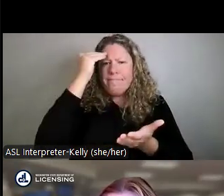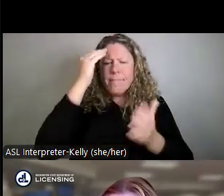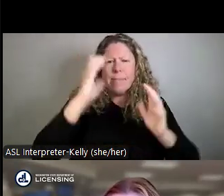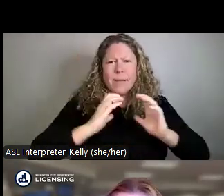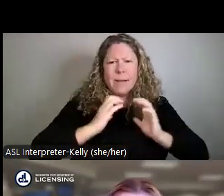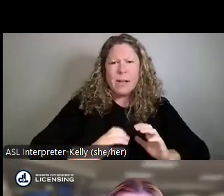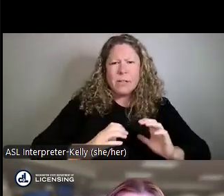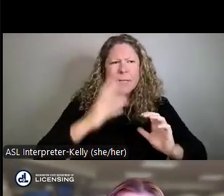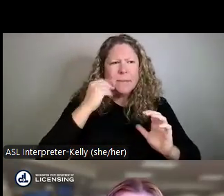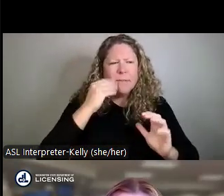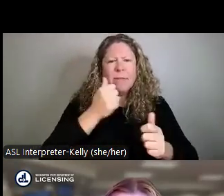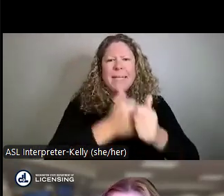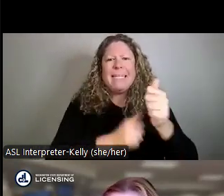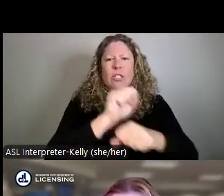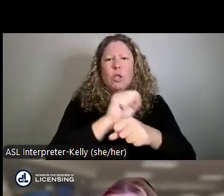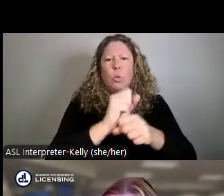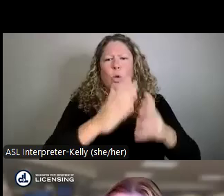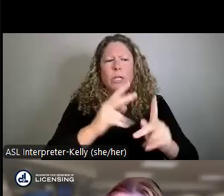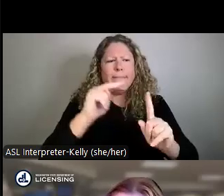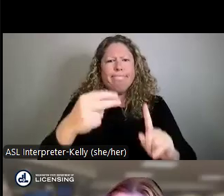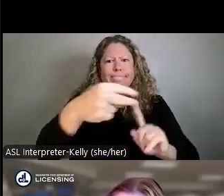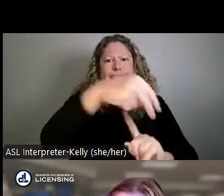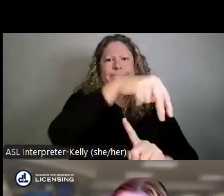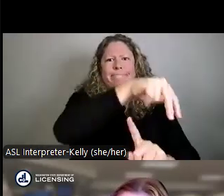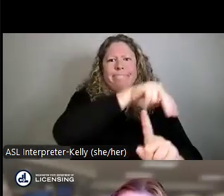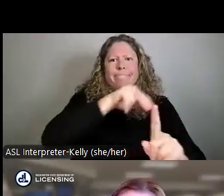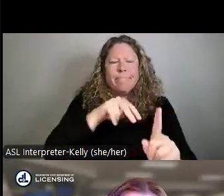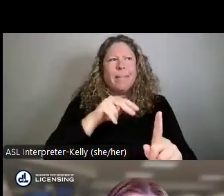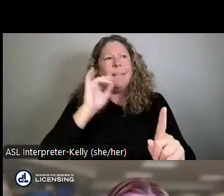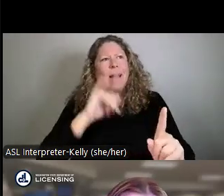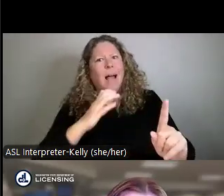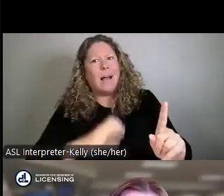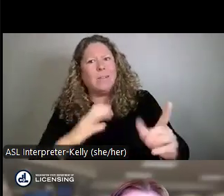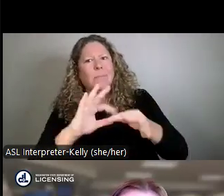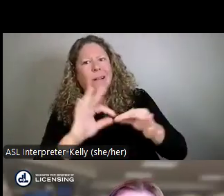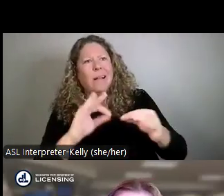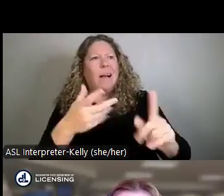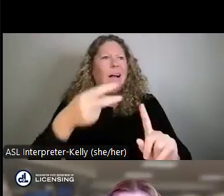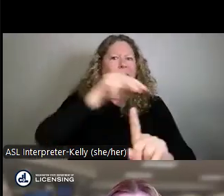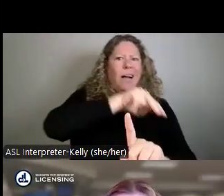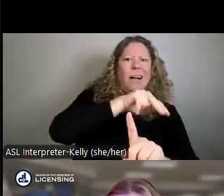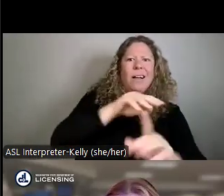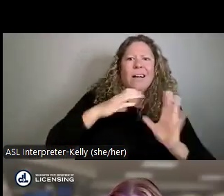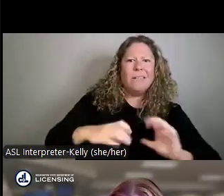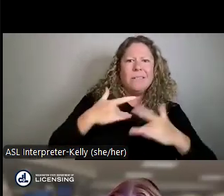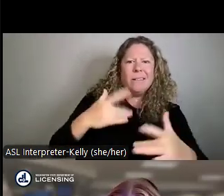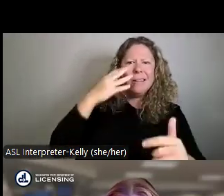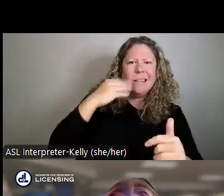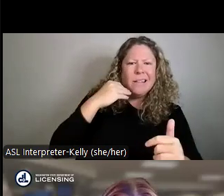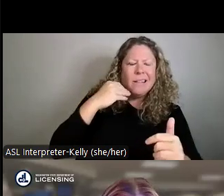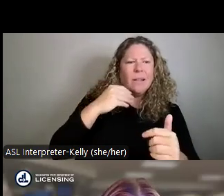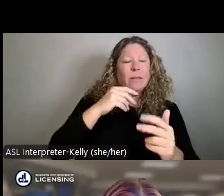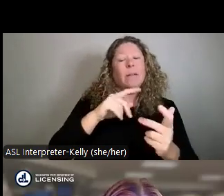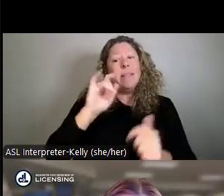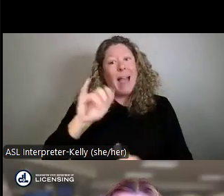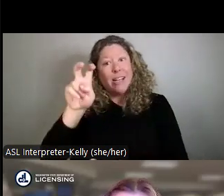from the perspective of the many, many different people who touched the customer's journey. And as a bonus, the journey mapping